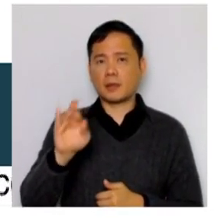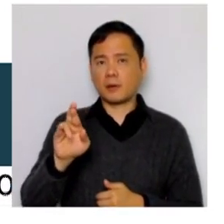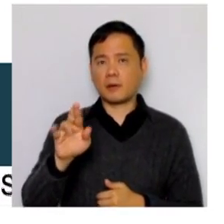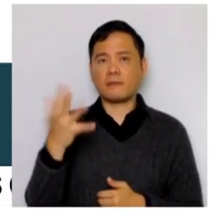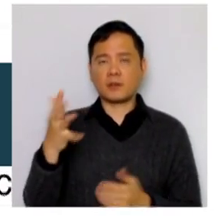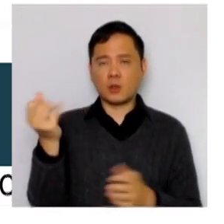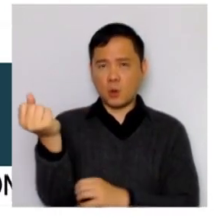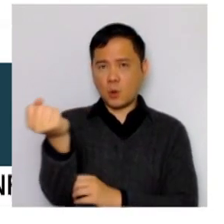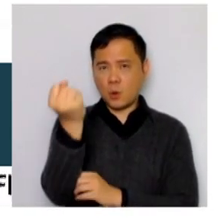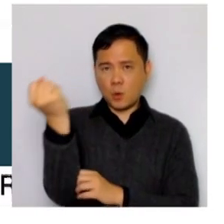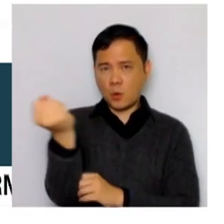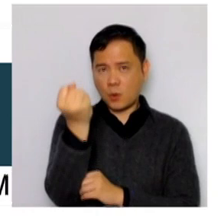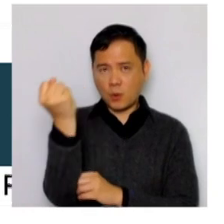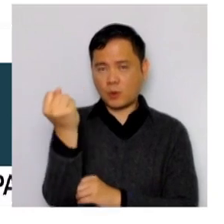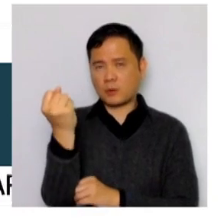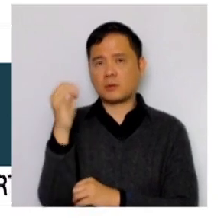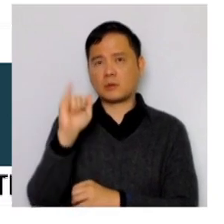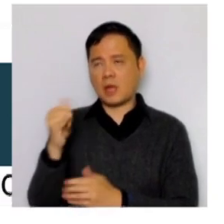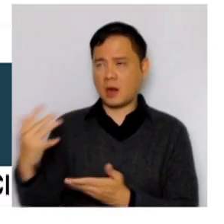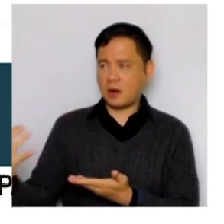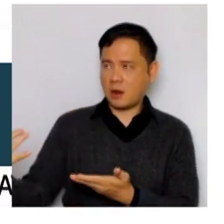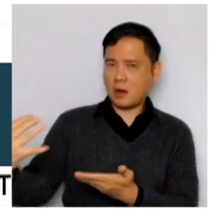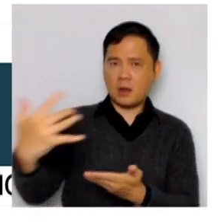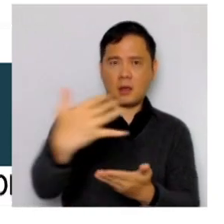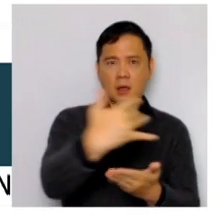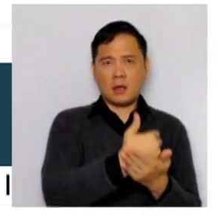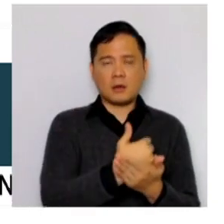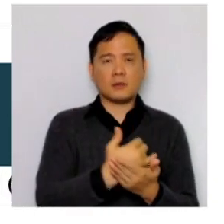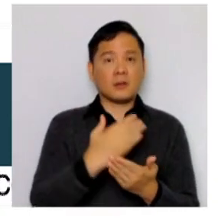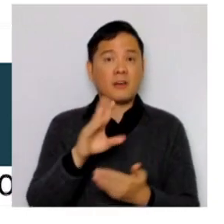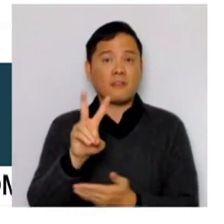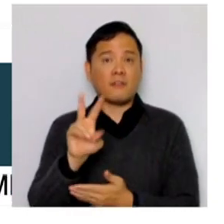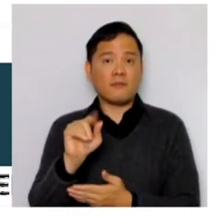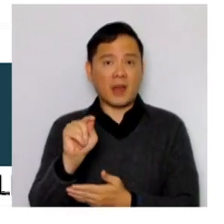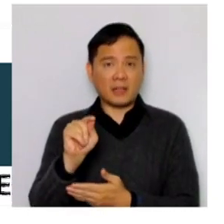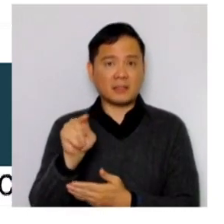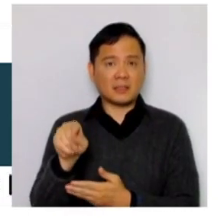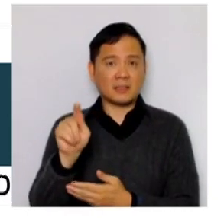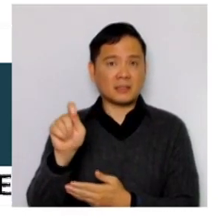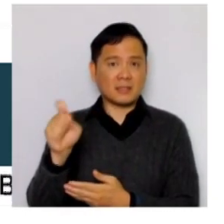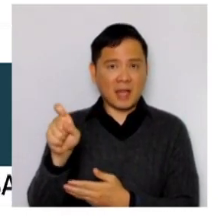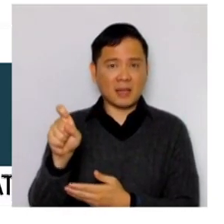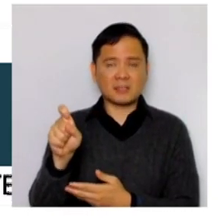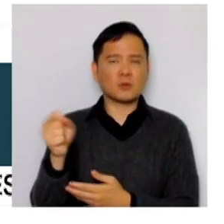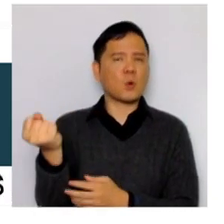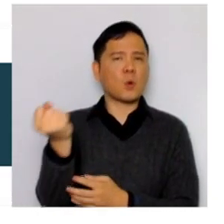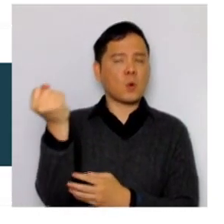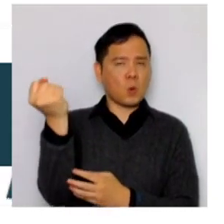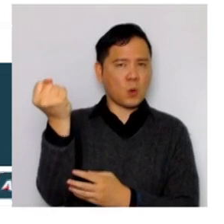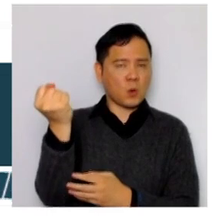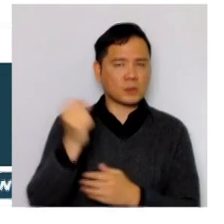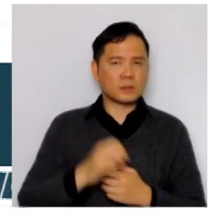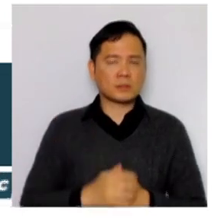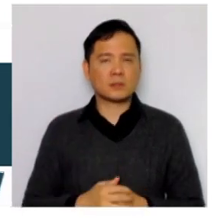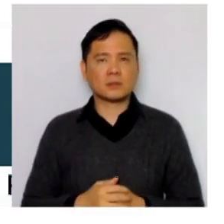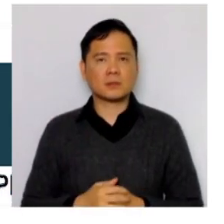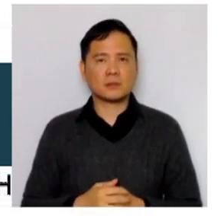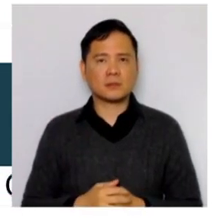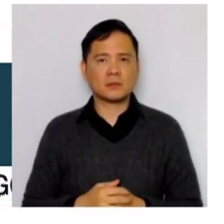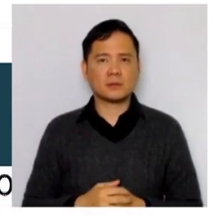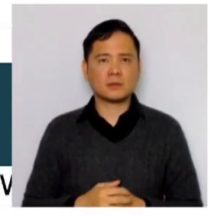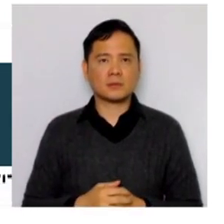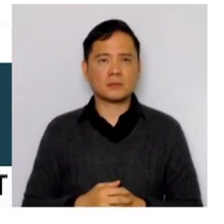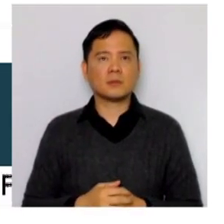the continued collection of the VAT, value added tax, on exporters who were being